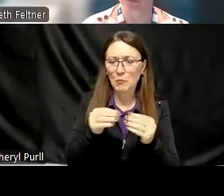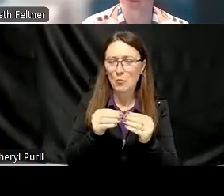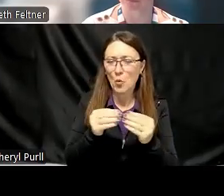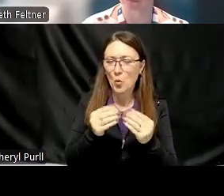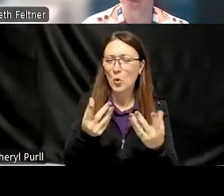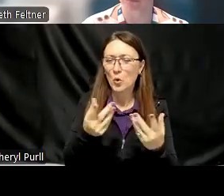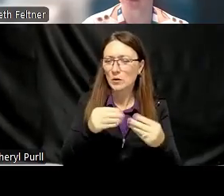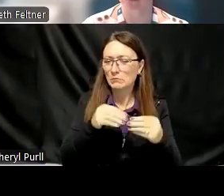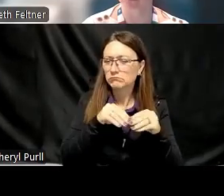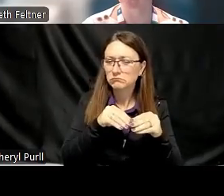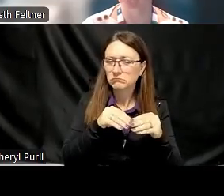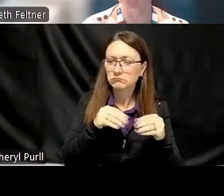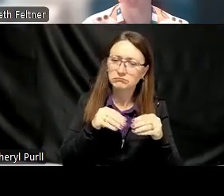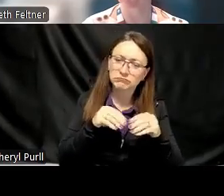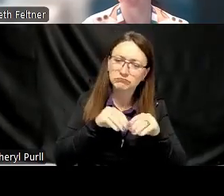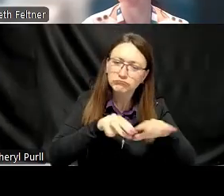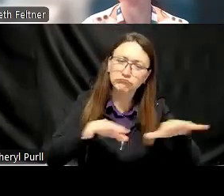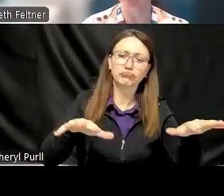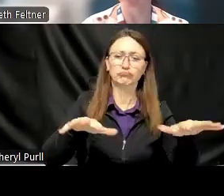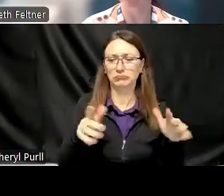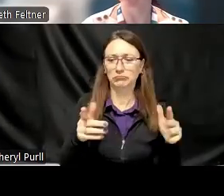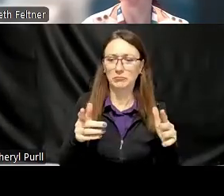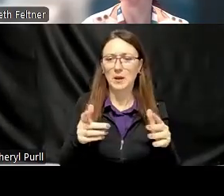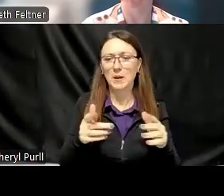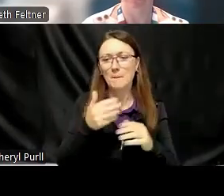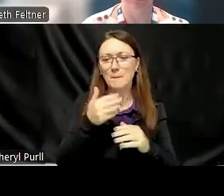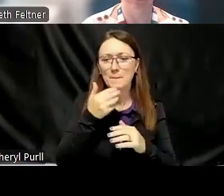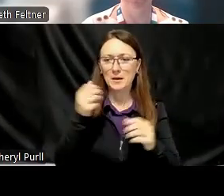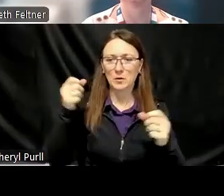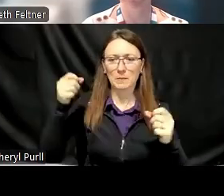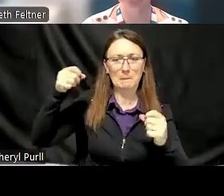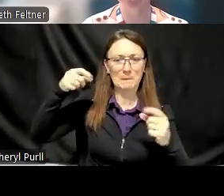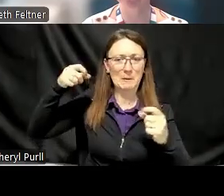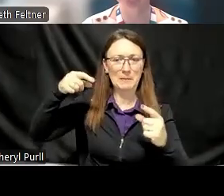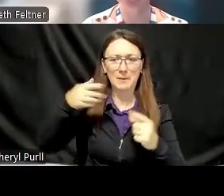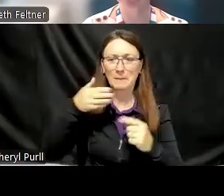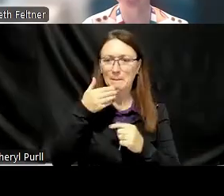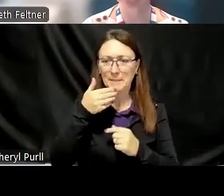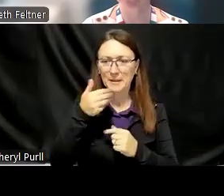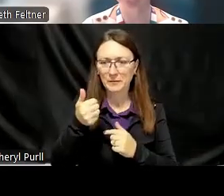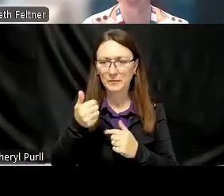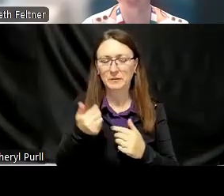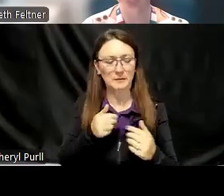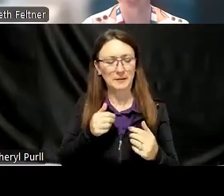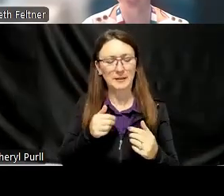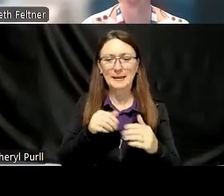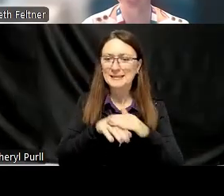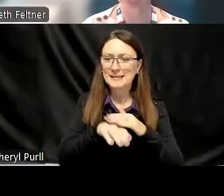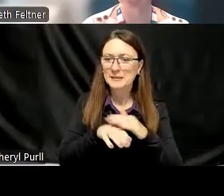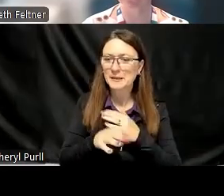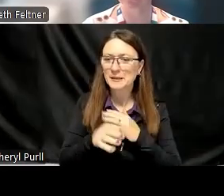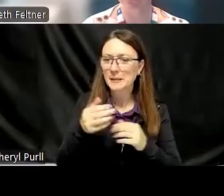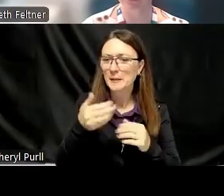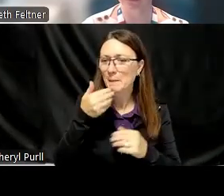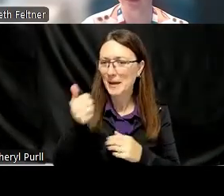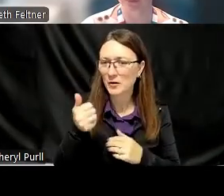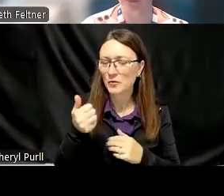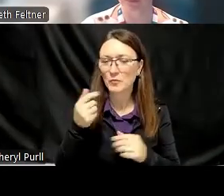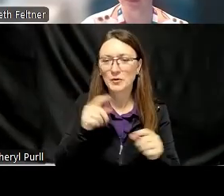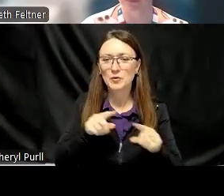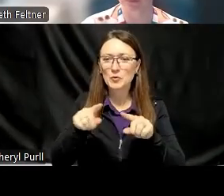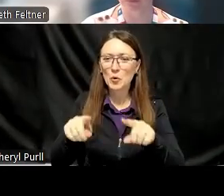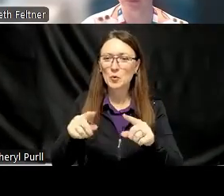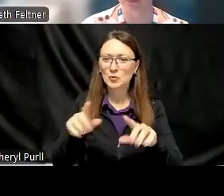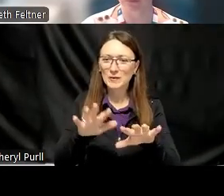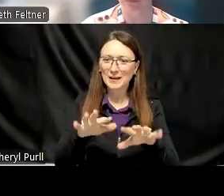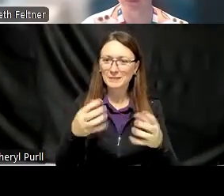mainstream, and we'll see better connectivity and better accessibility at bigger venues,